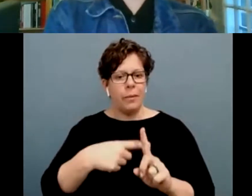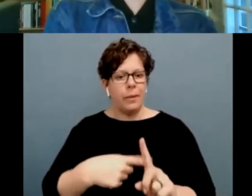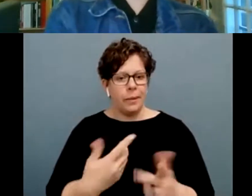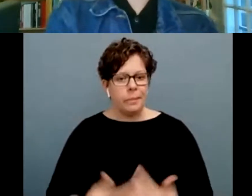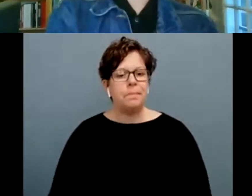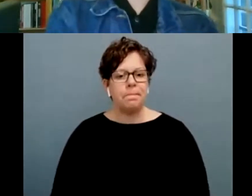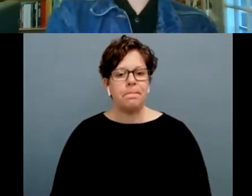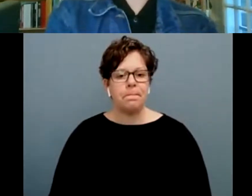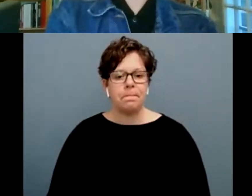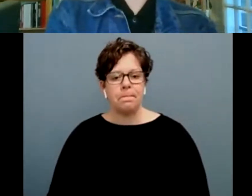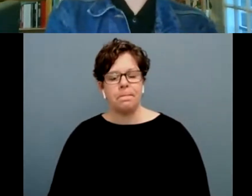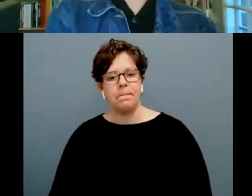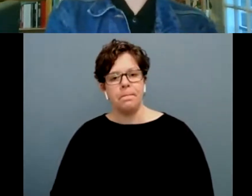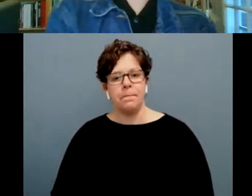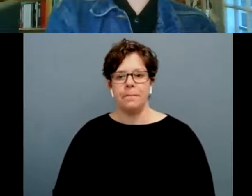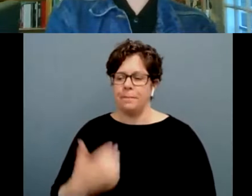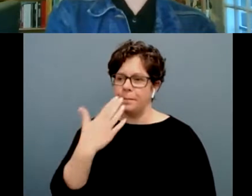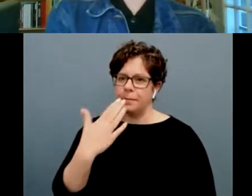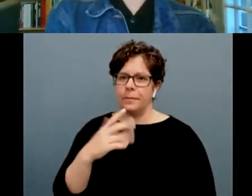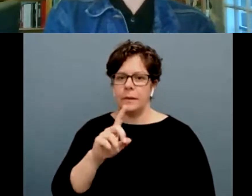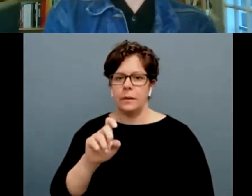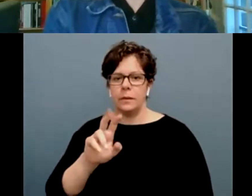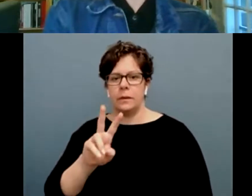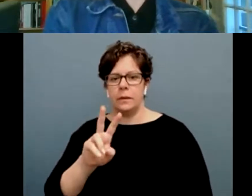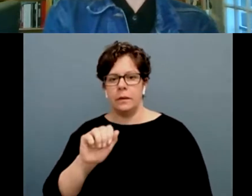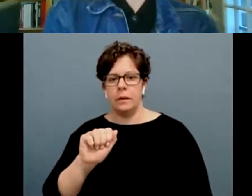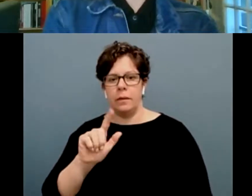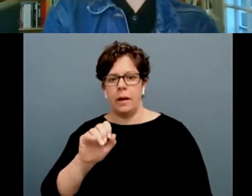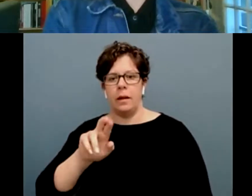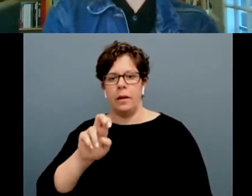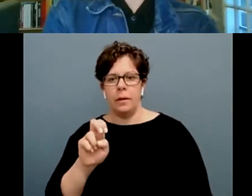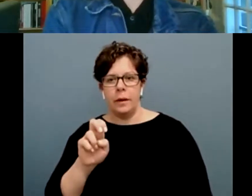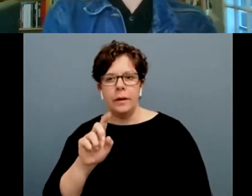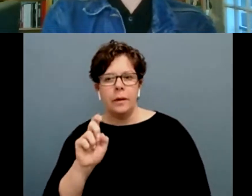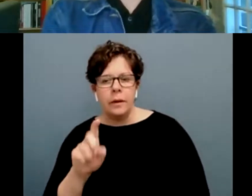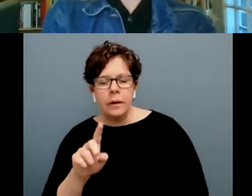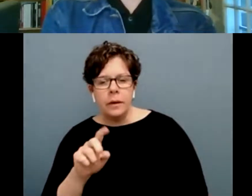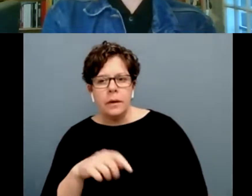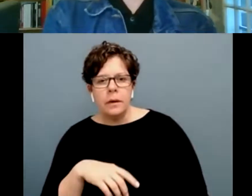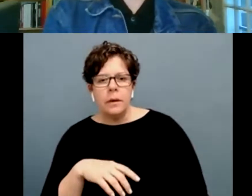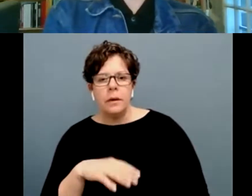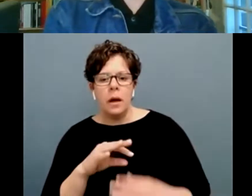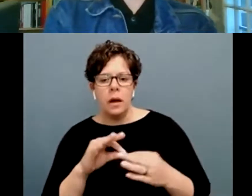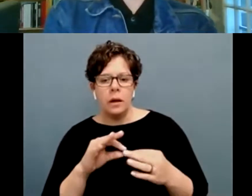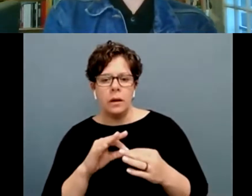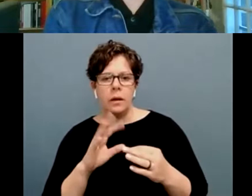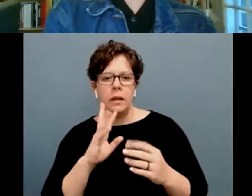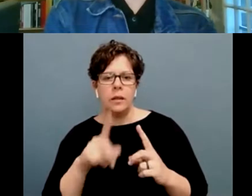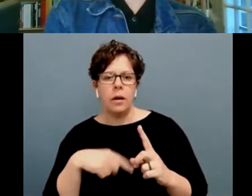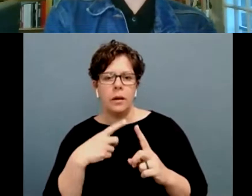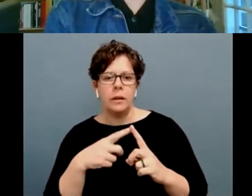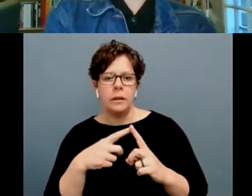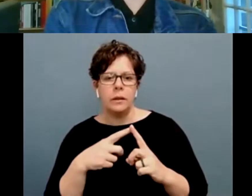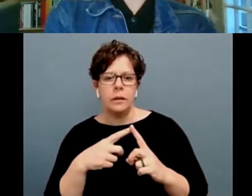Thank you. I have a question for Valerie, actually. There's a note in here that talks about the